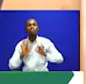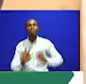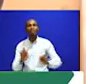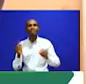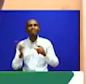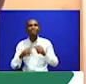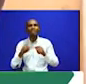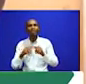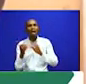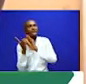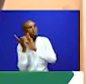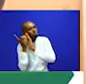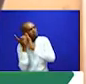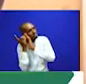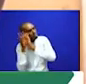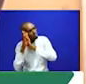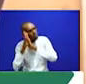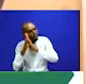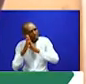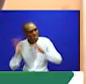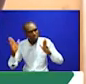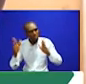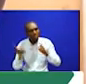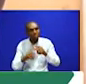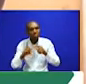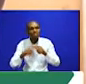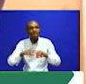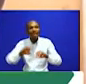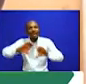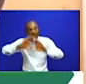Chidomu chimentwe, virasi bimentwe, na...